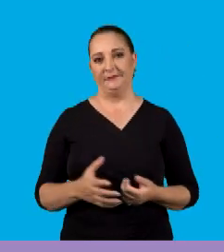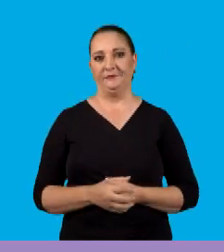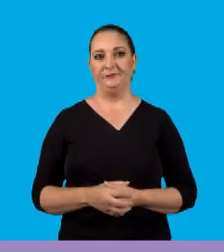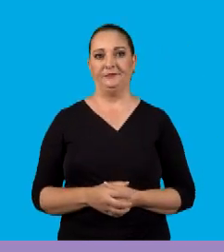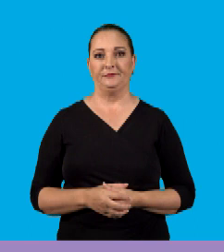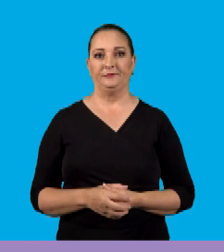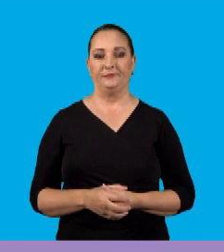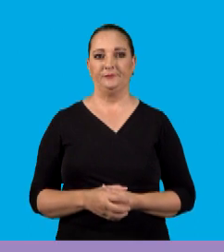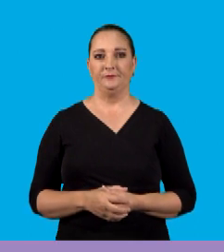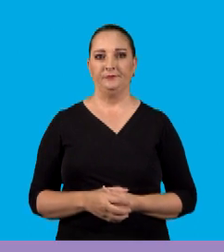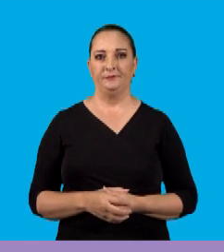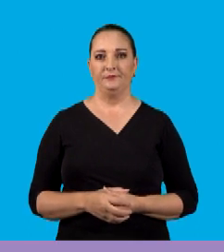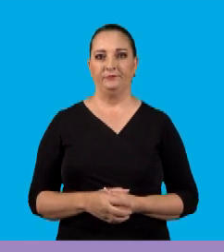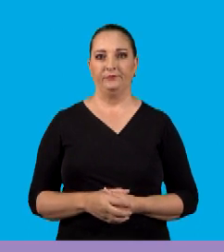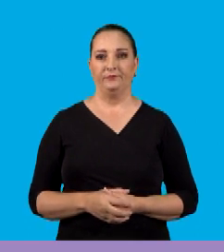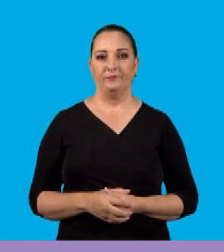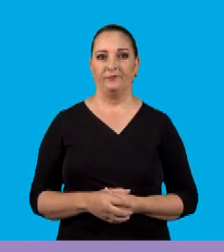know what they mean.